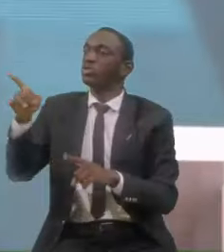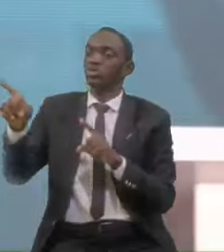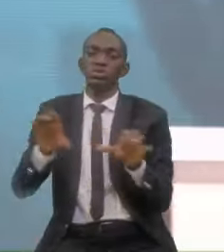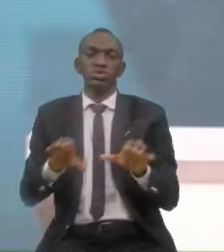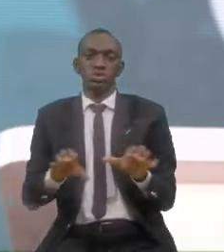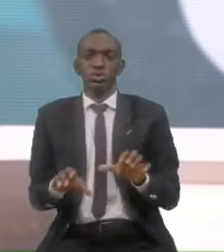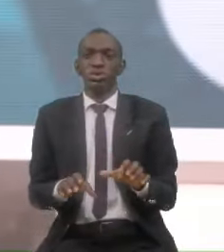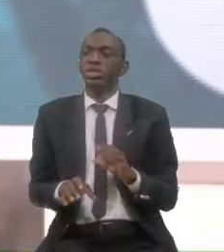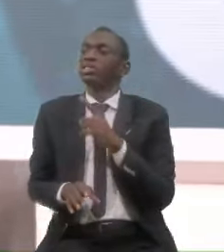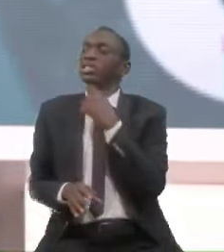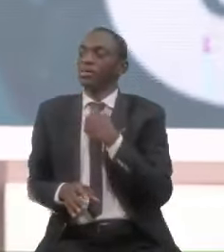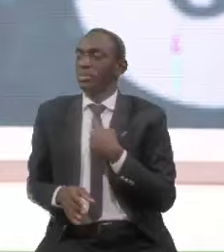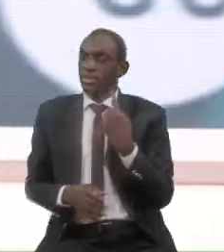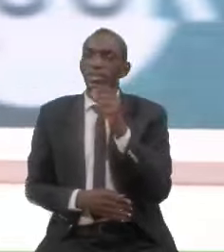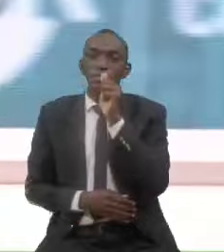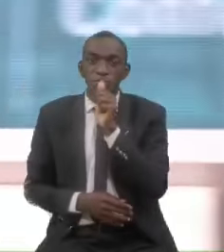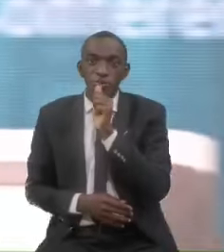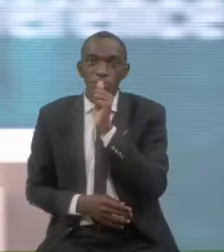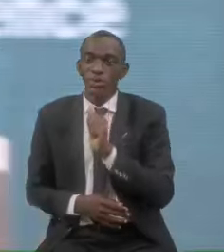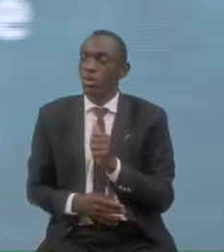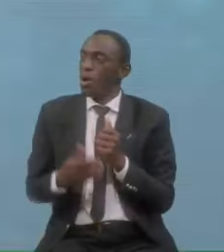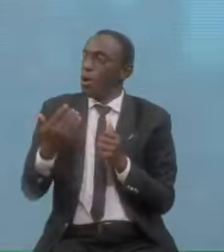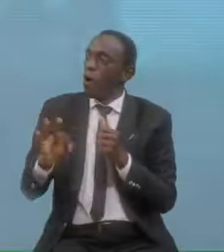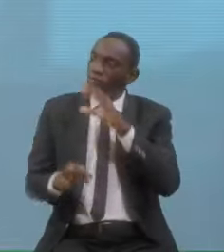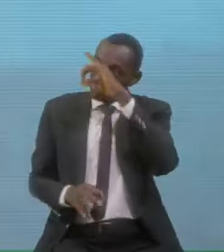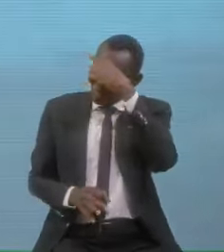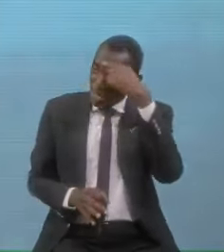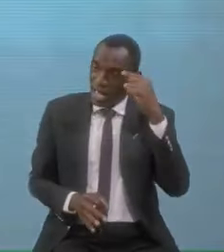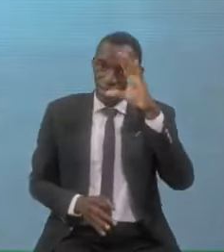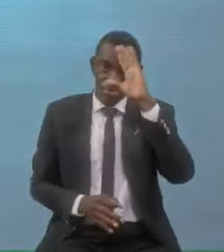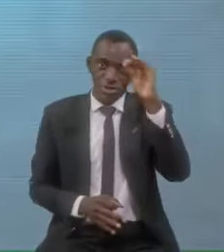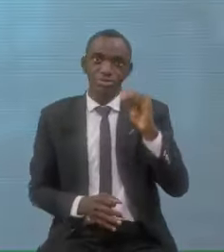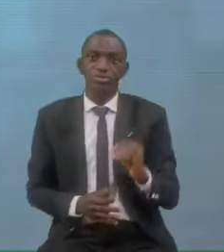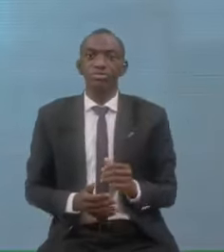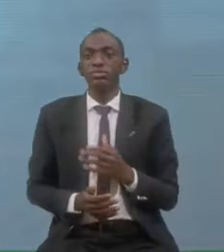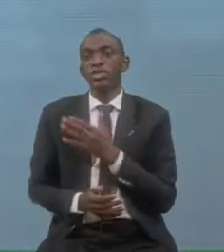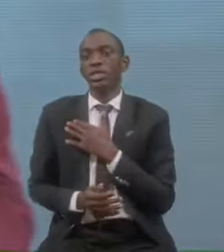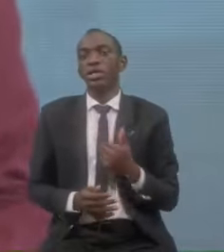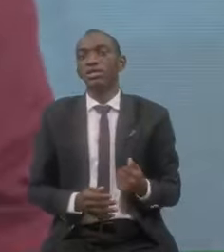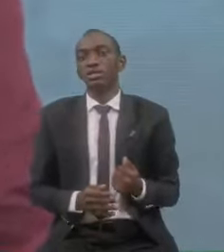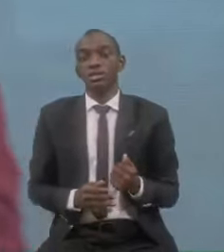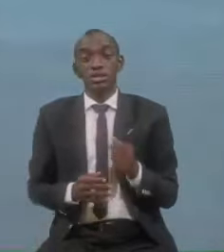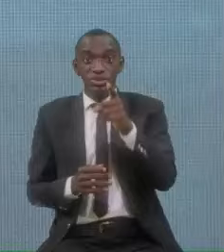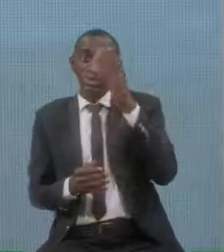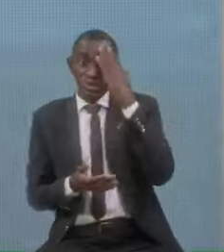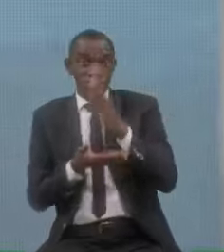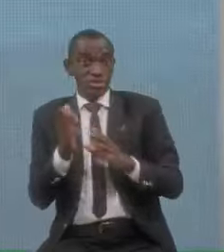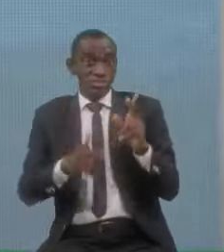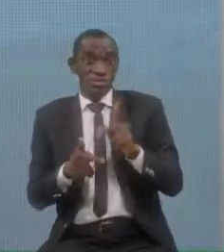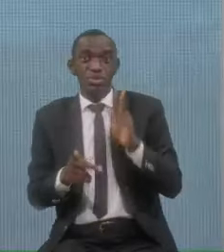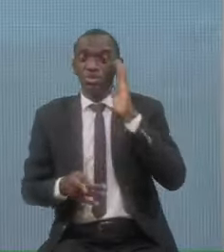the secret of the black man. You know, you could have been offended, but that was his